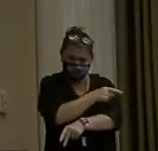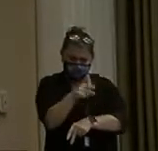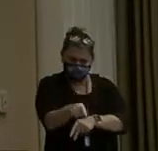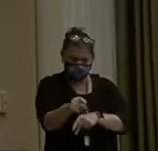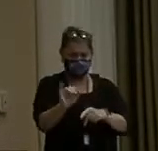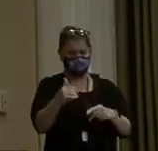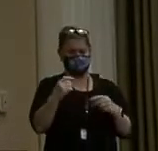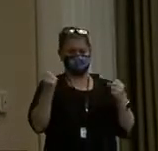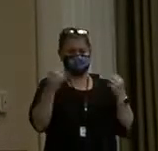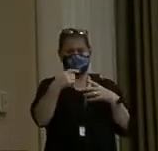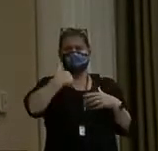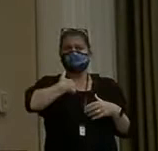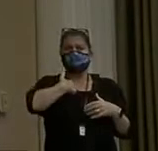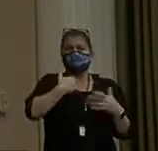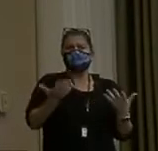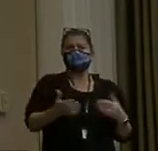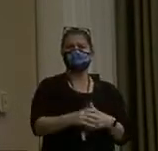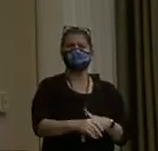families.